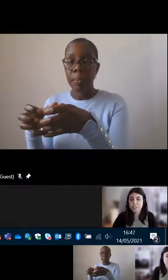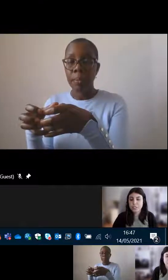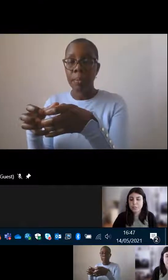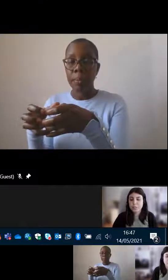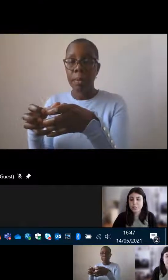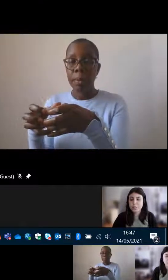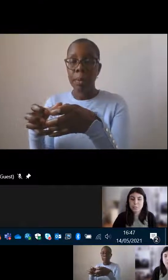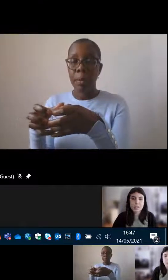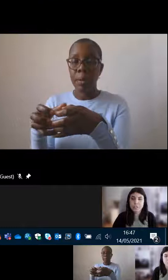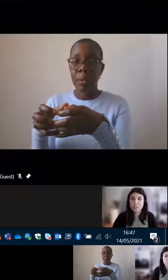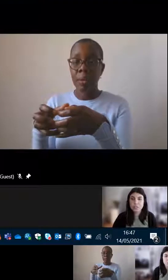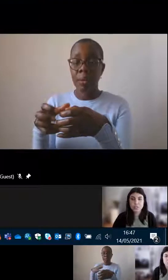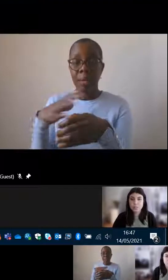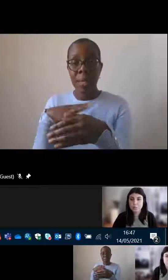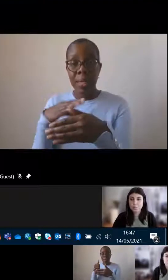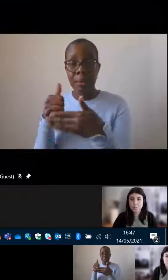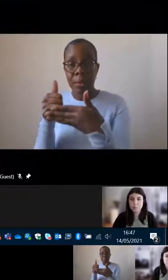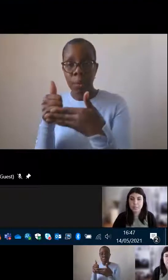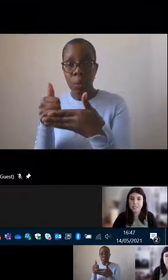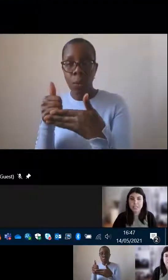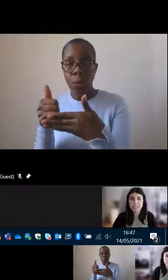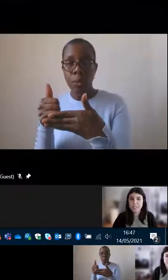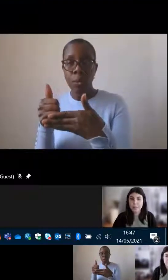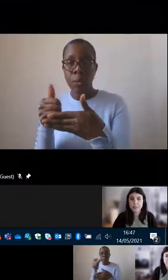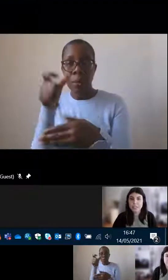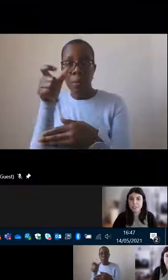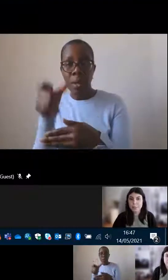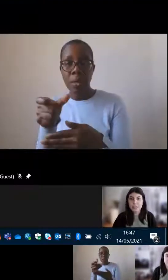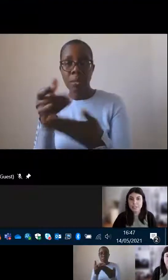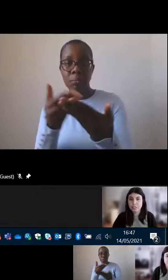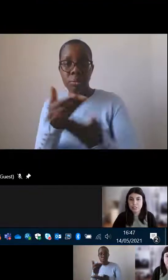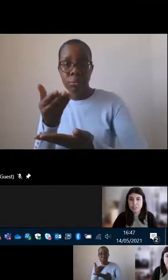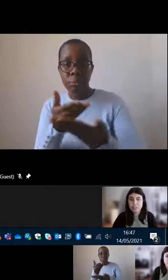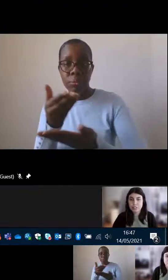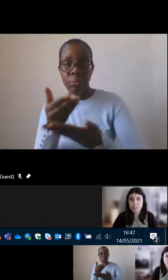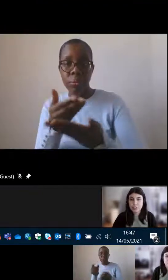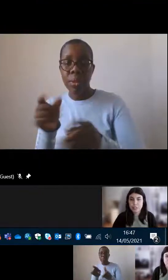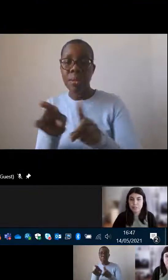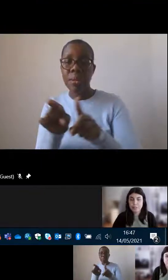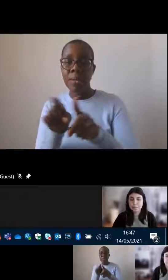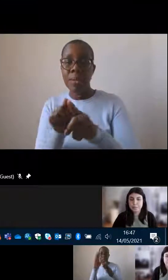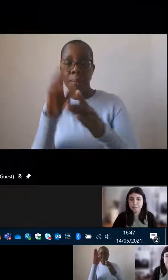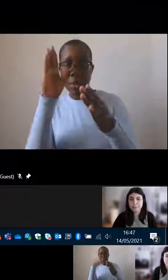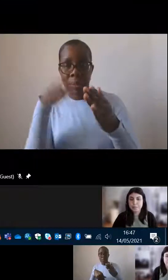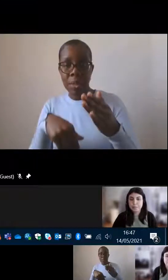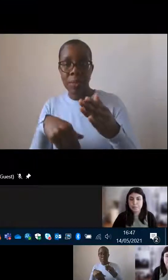of, having somebody to talk to who's been in the same situation